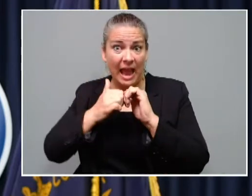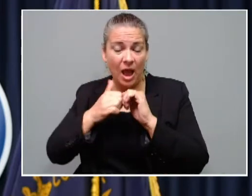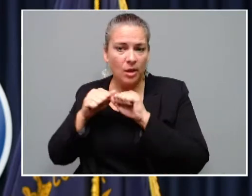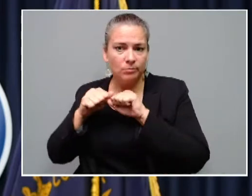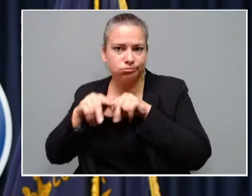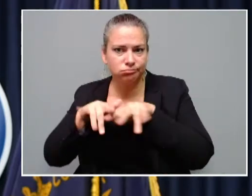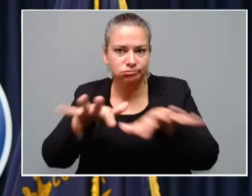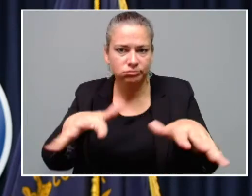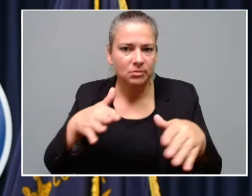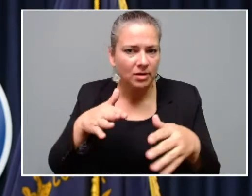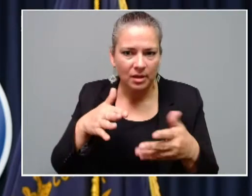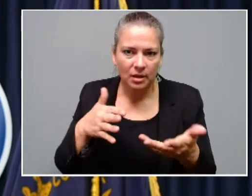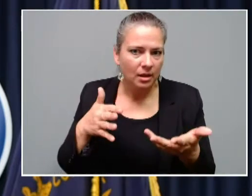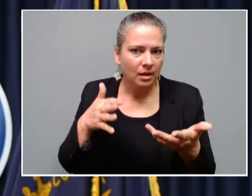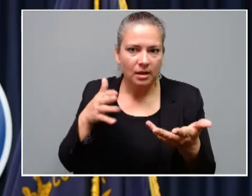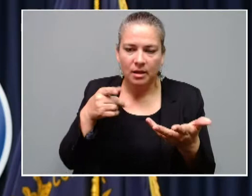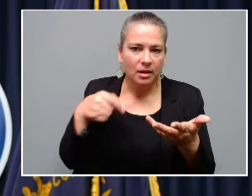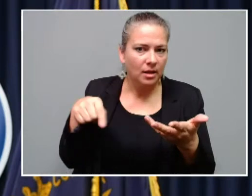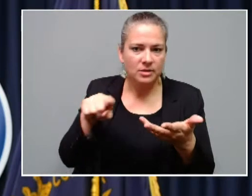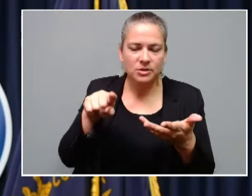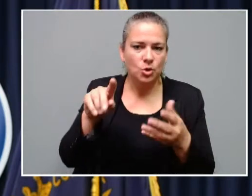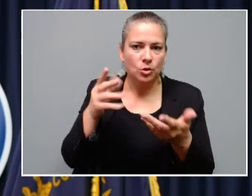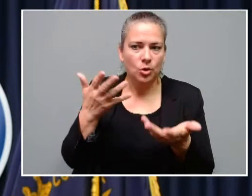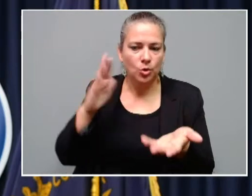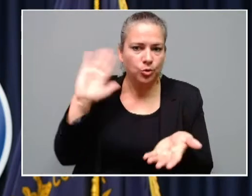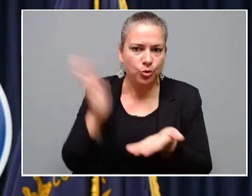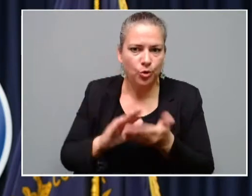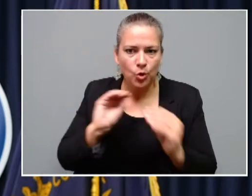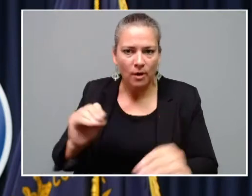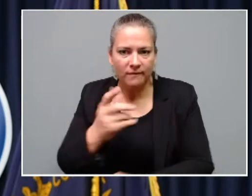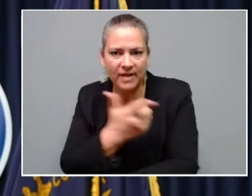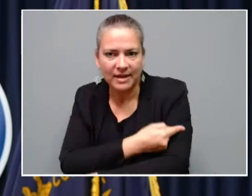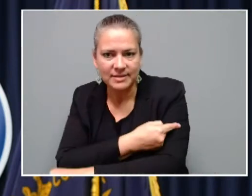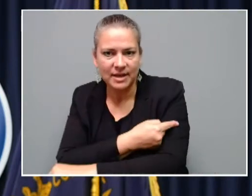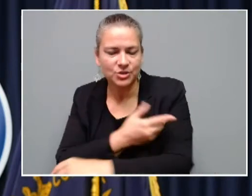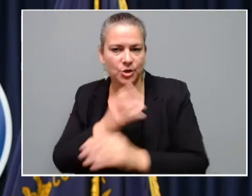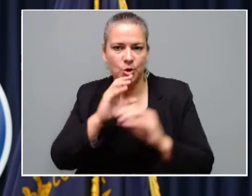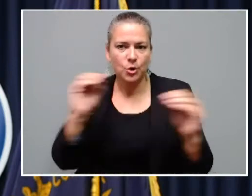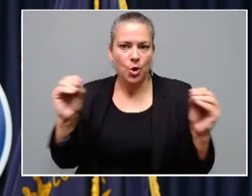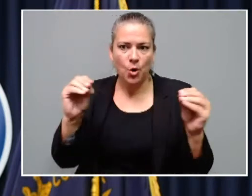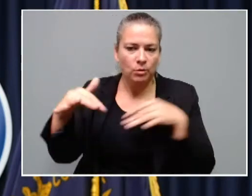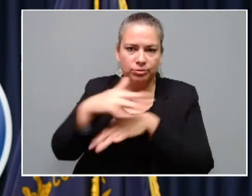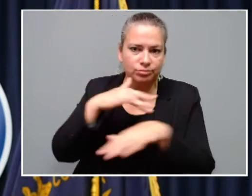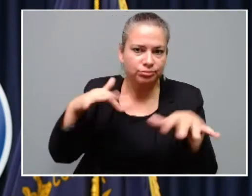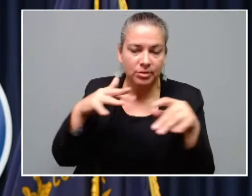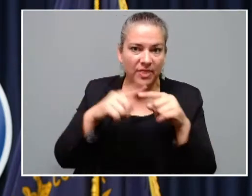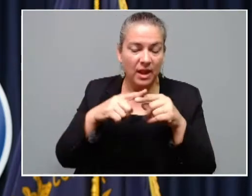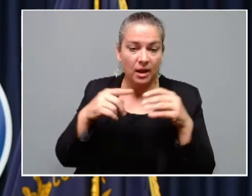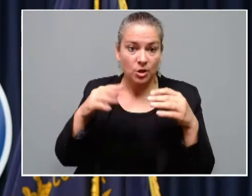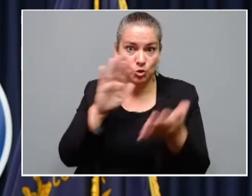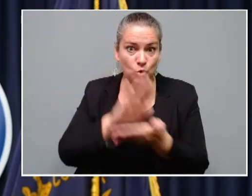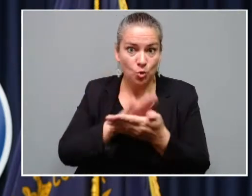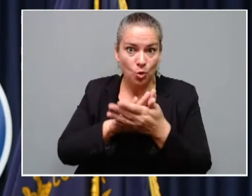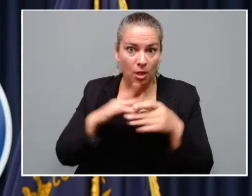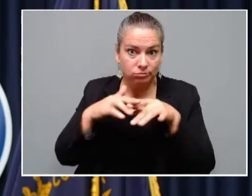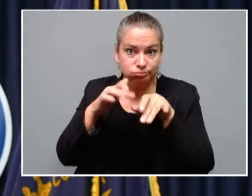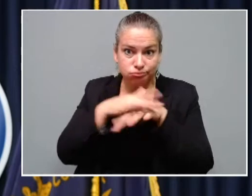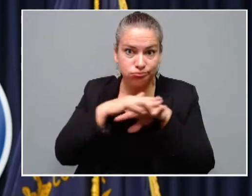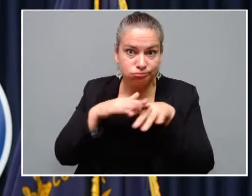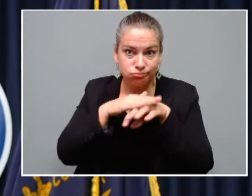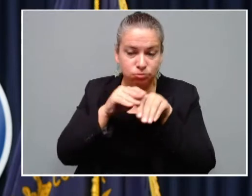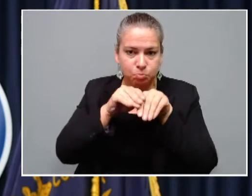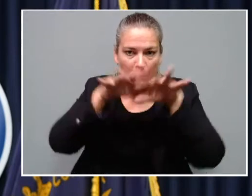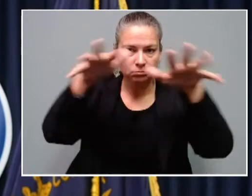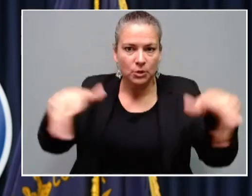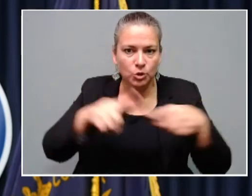lowest vaccination rate and the most poorly ventilated group, and then goes back to parents, and nobody's wearing masks, nor should they. But you can